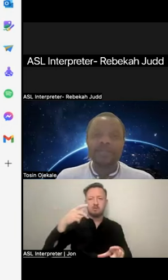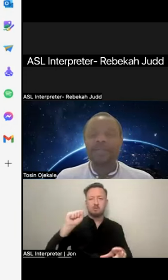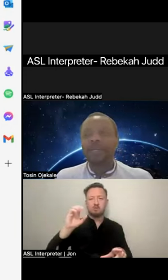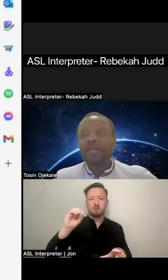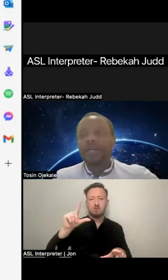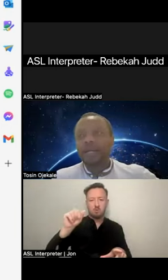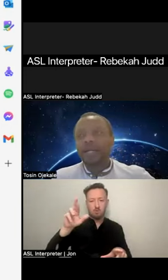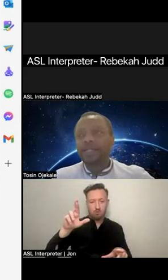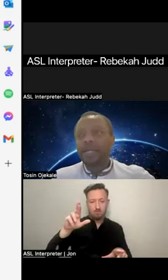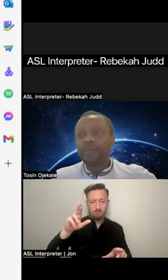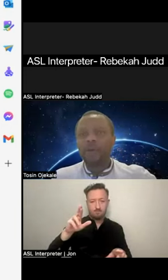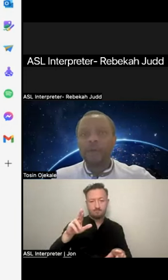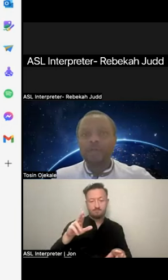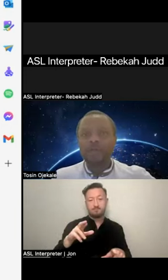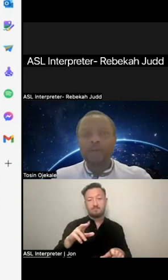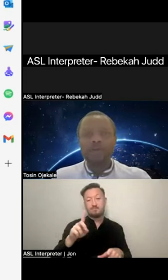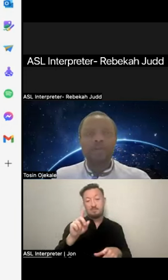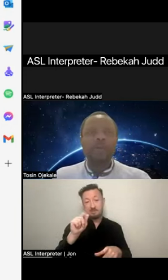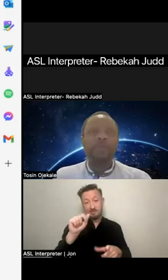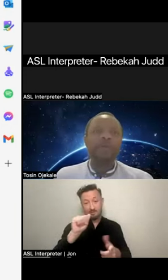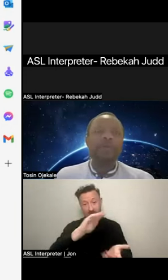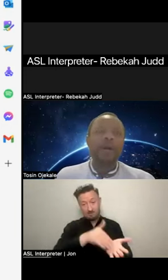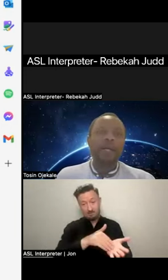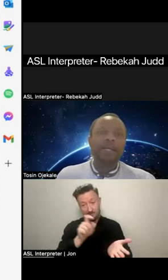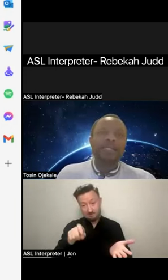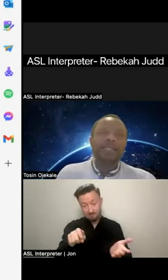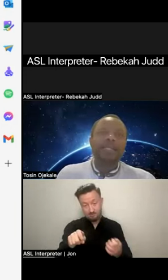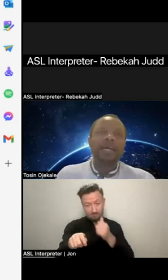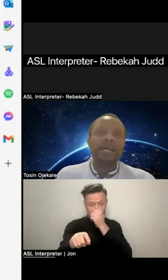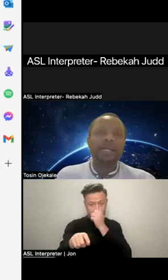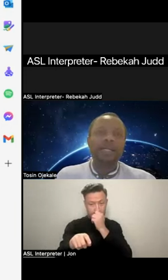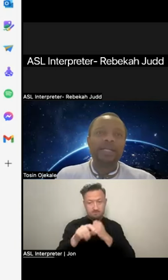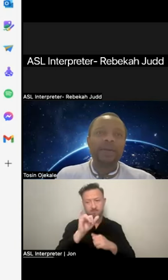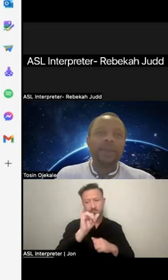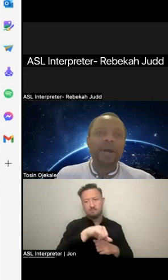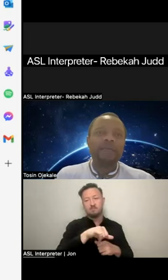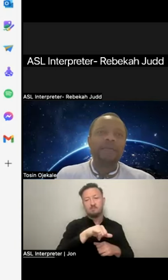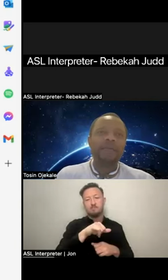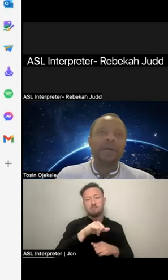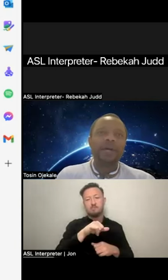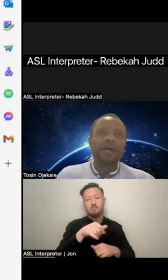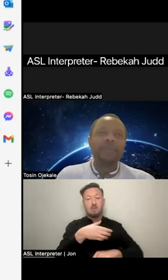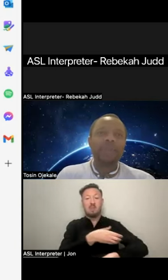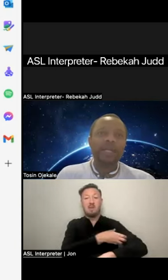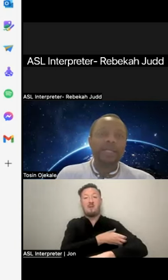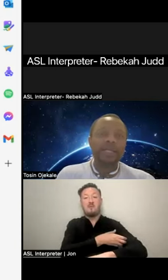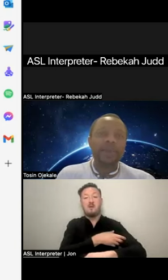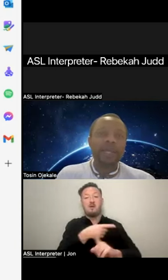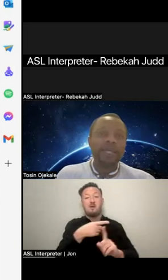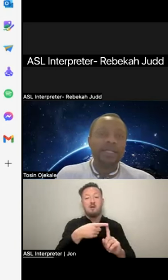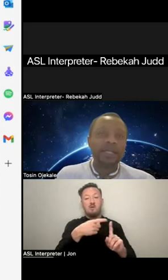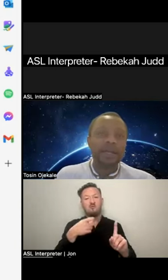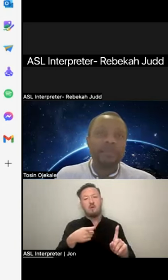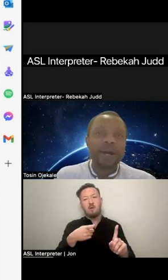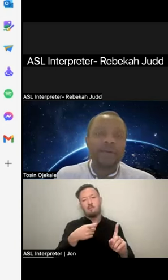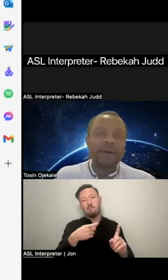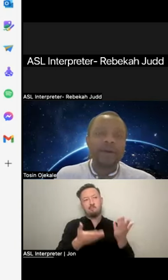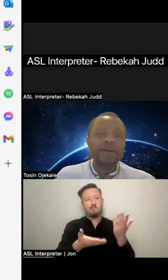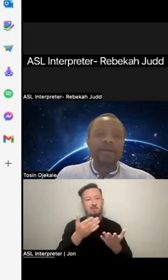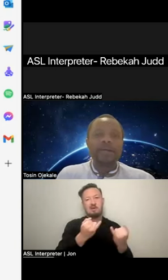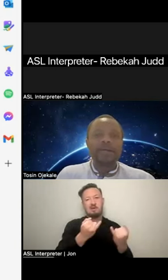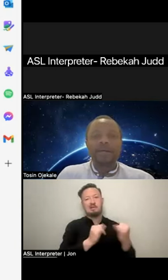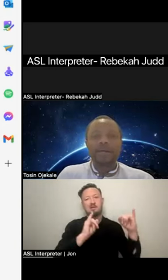because except also maybe you are getting your power from maybe an independent